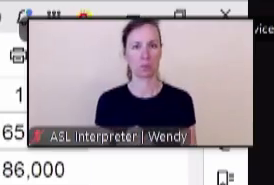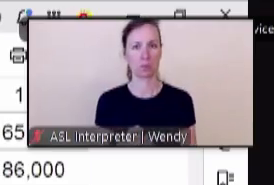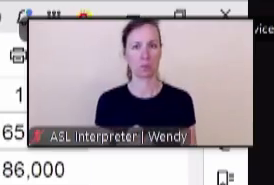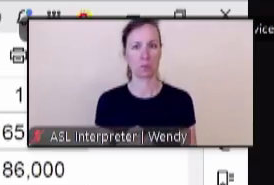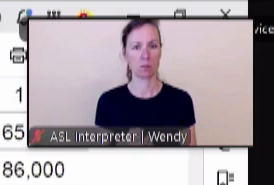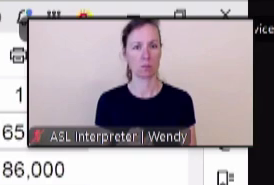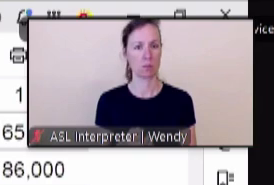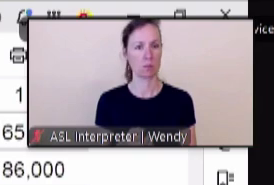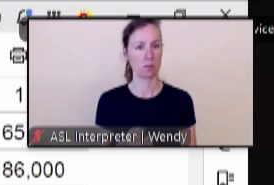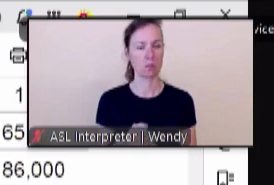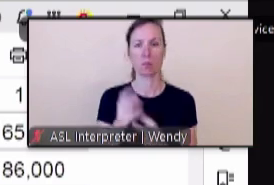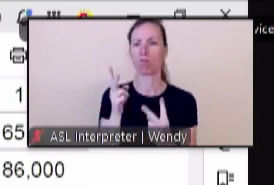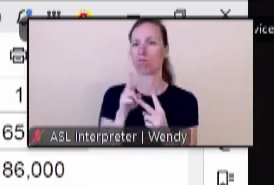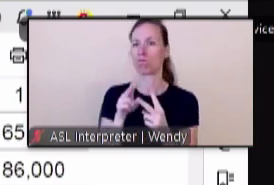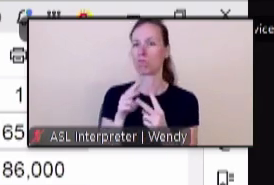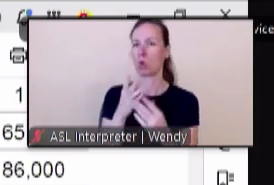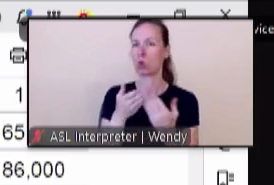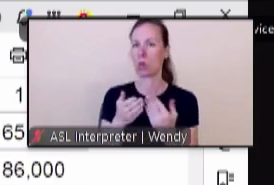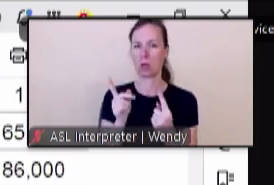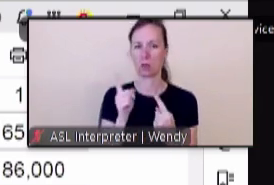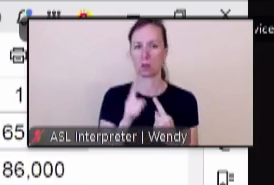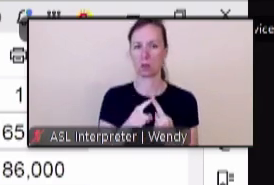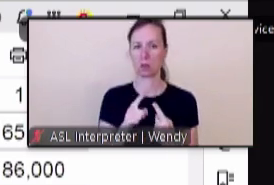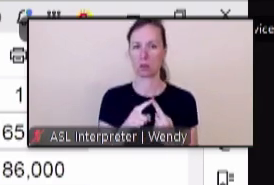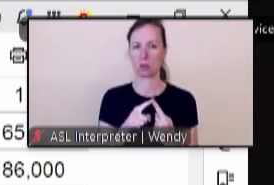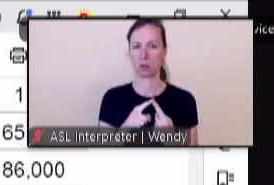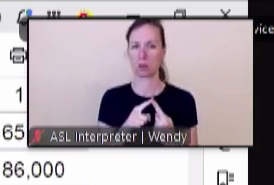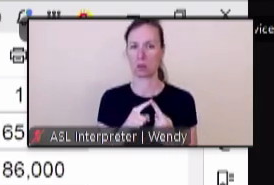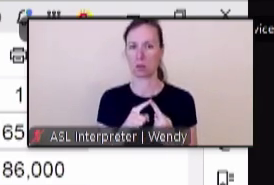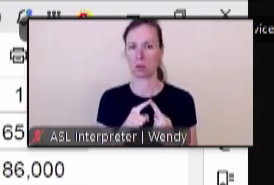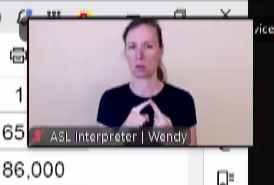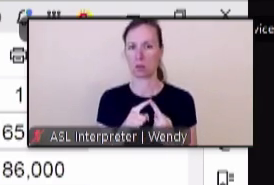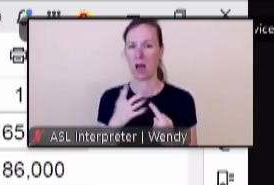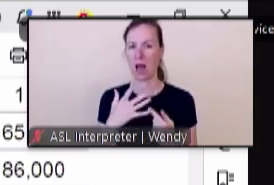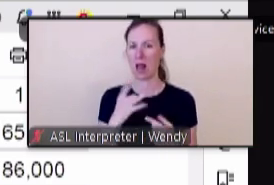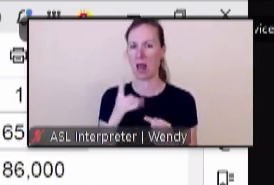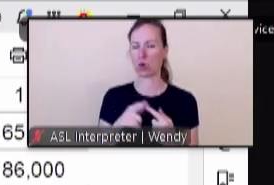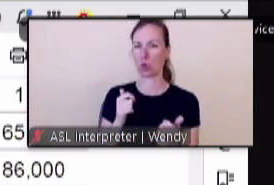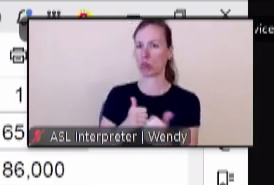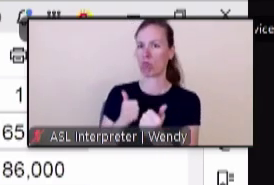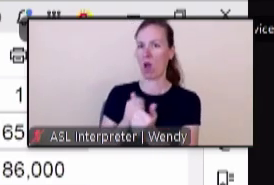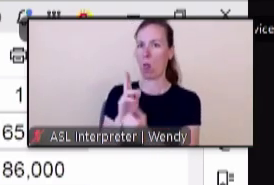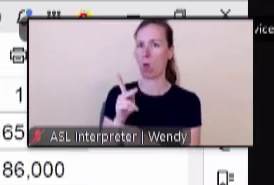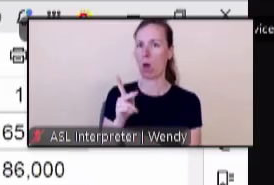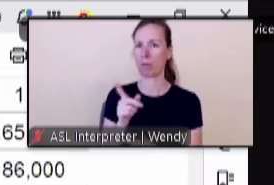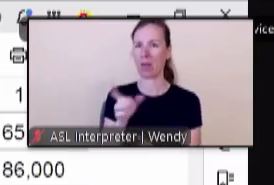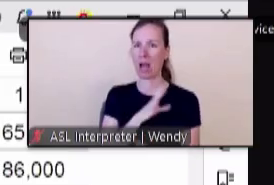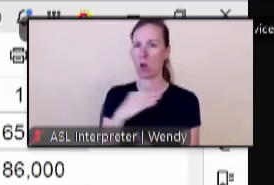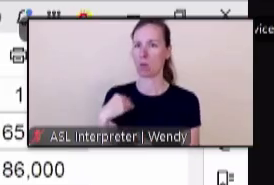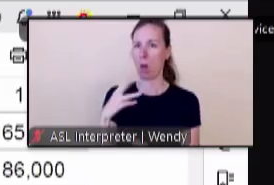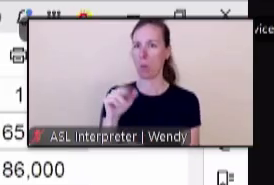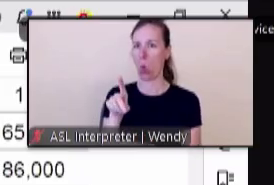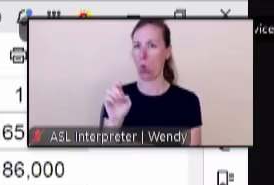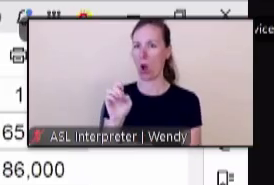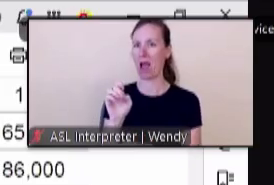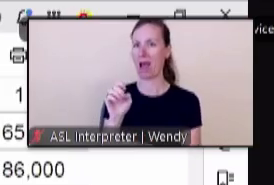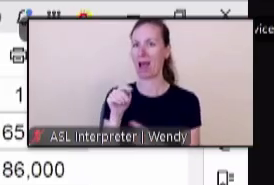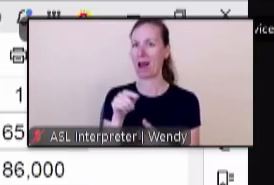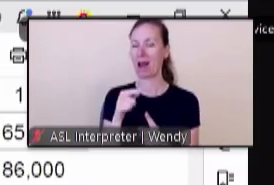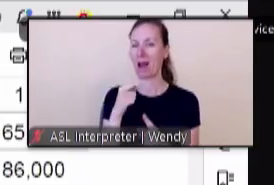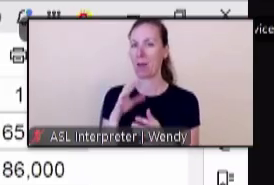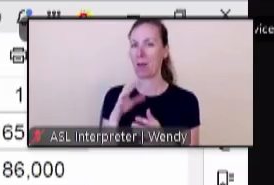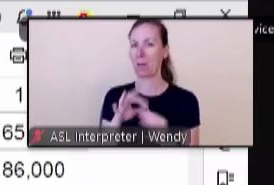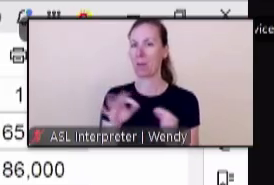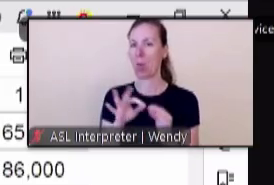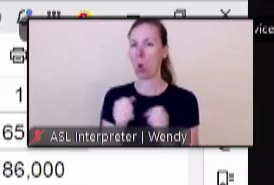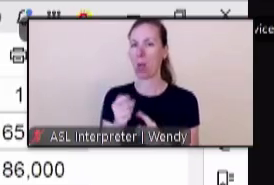Two things. One, I'd like to follow on Councilmember Wade's observation with the hotel motel tax.